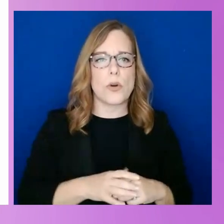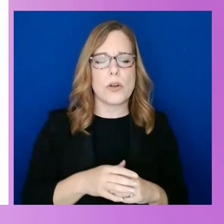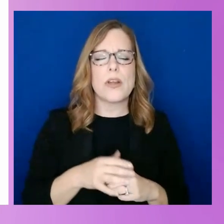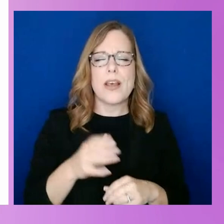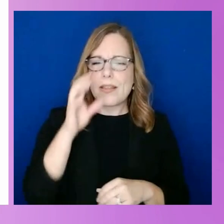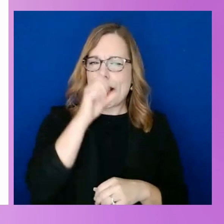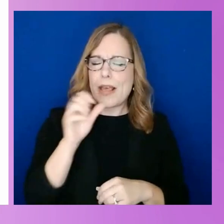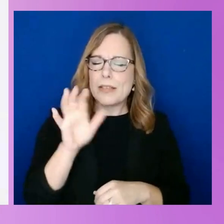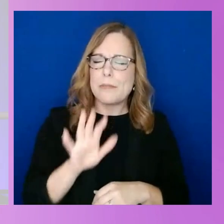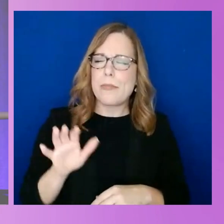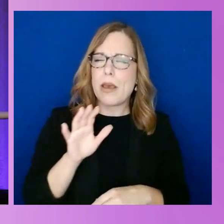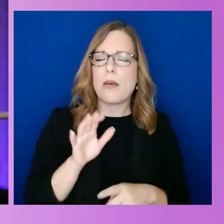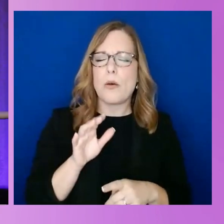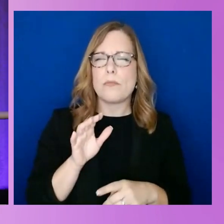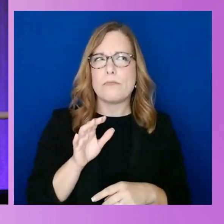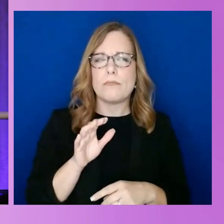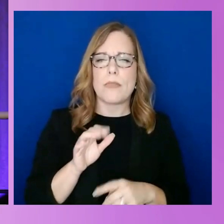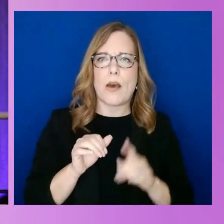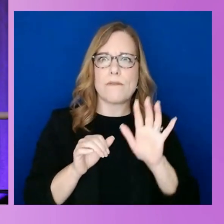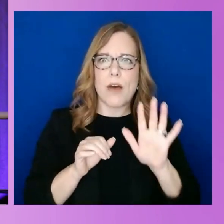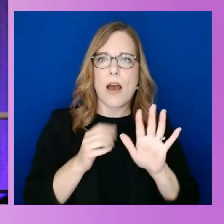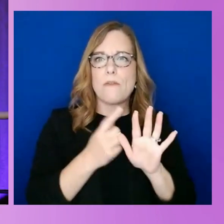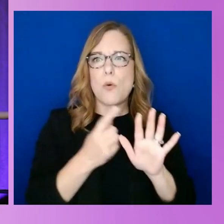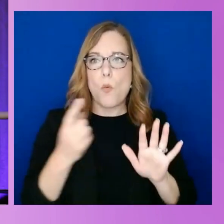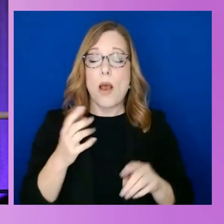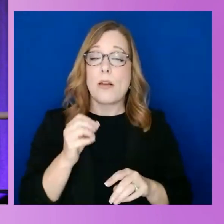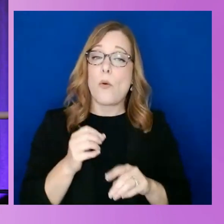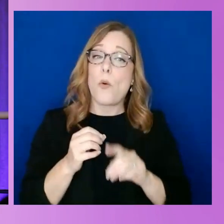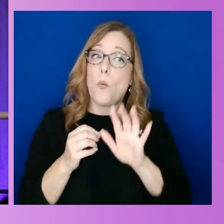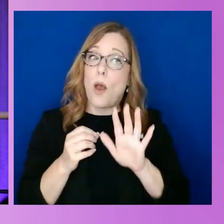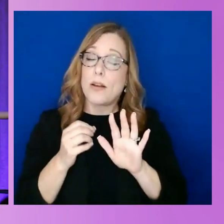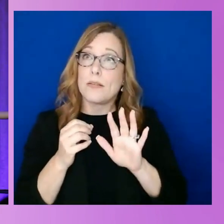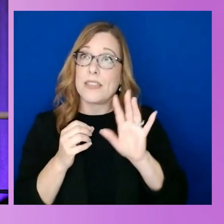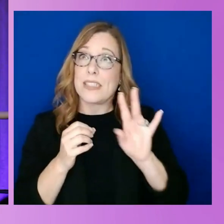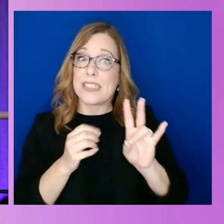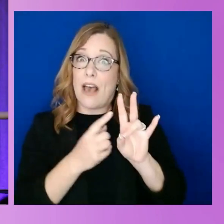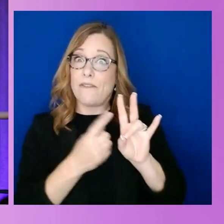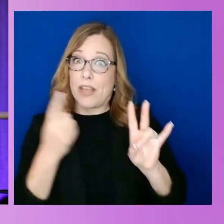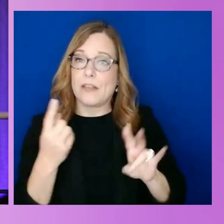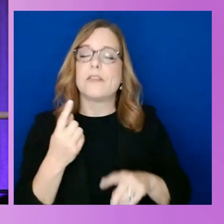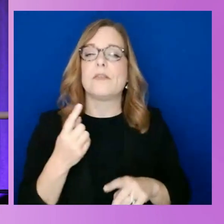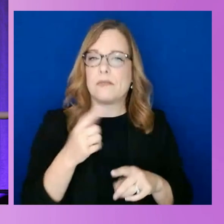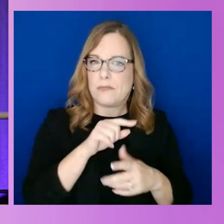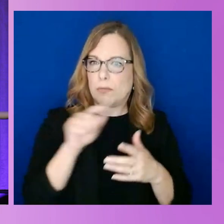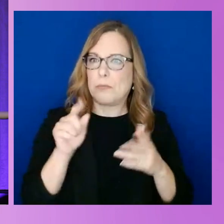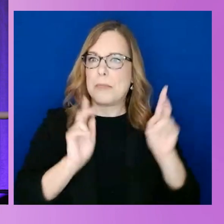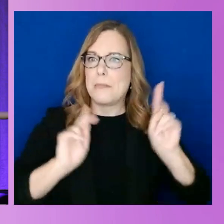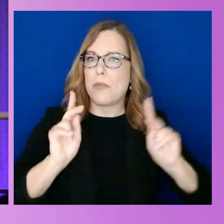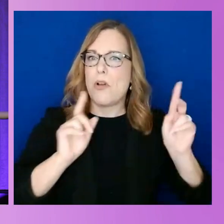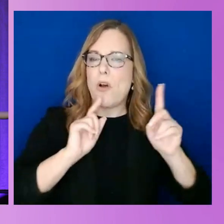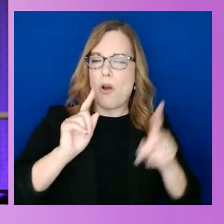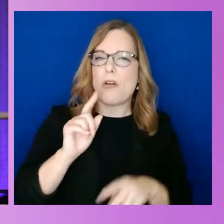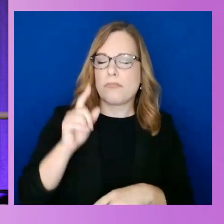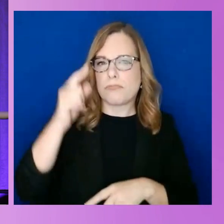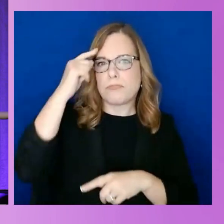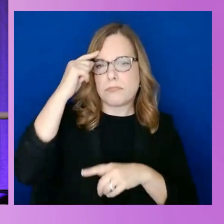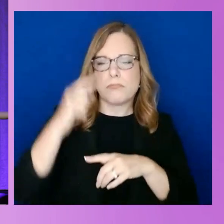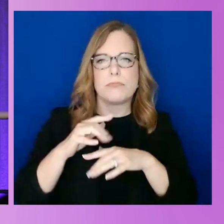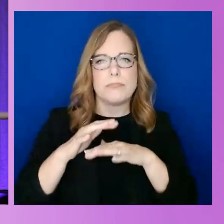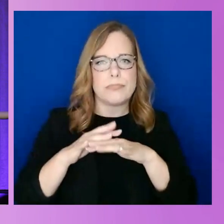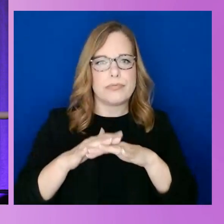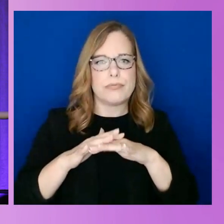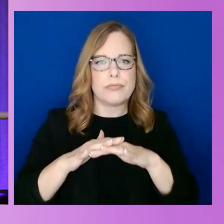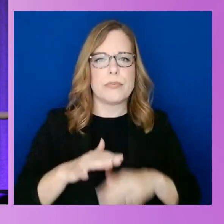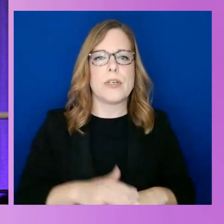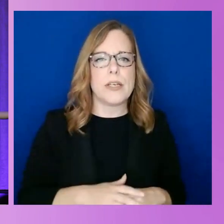7 populations are neurodivergent. Now, the numbers tend to skew higher in the technology industry, and